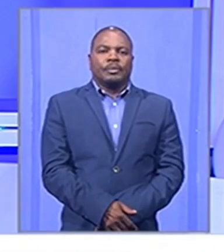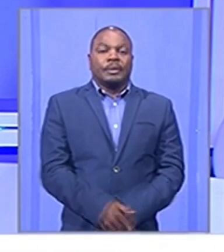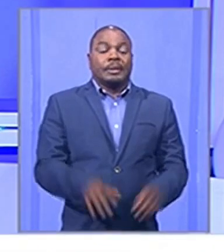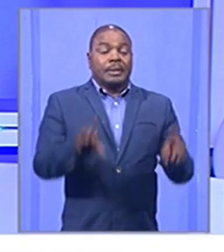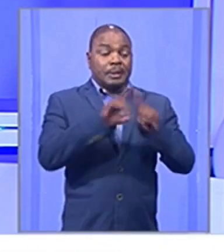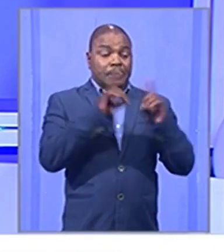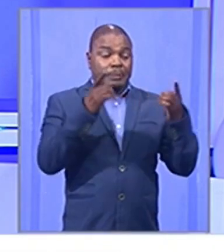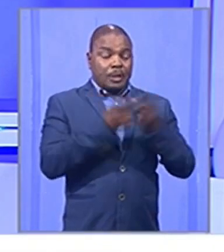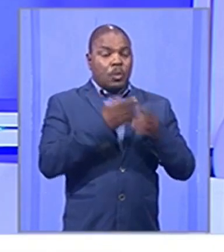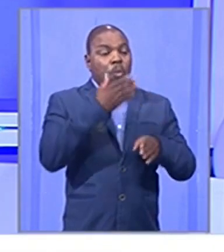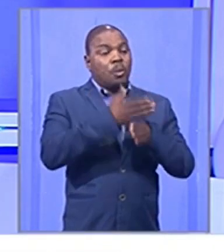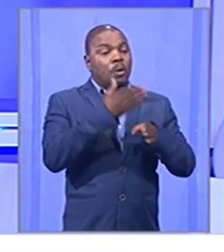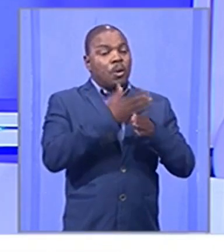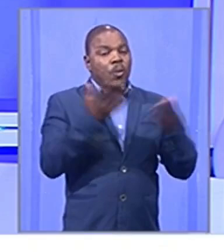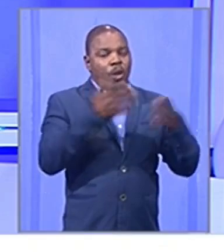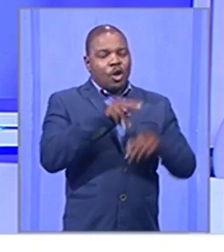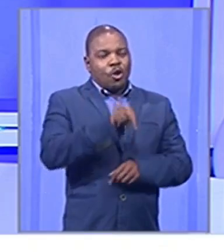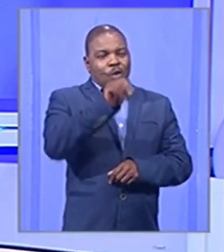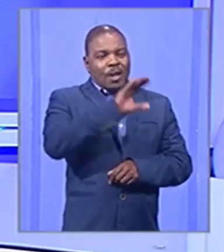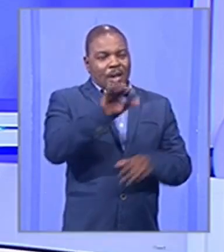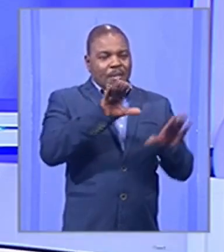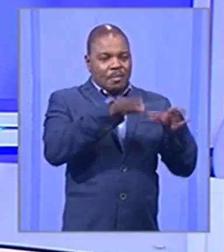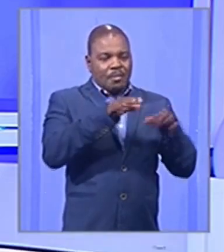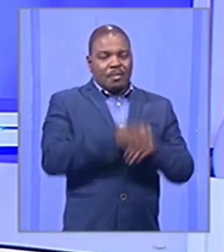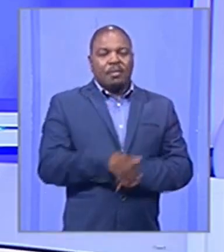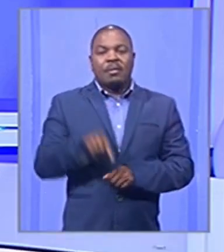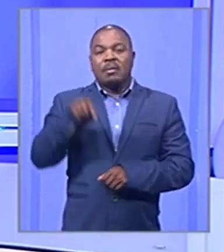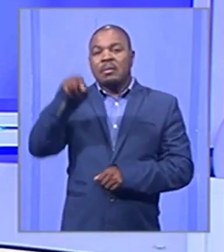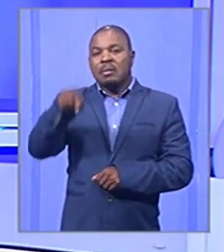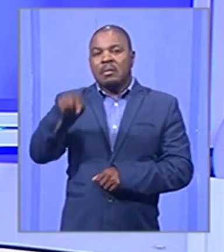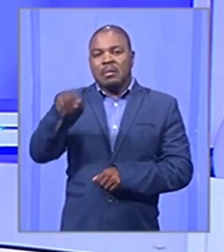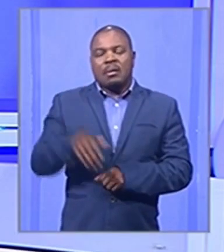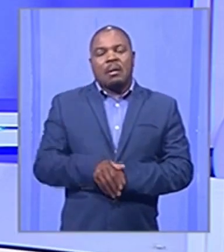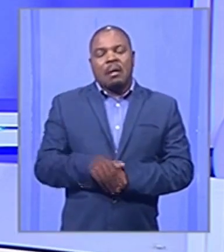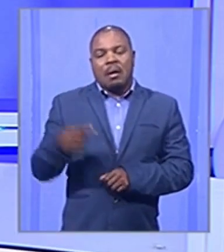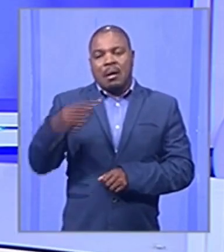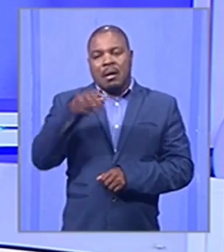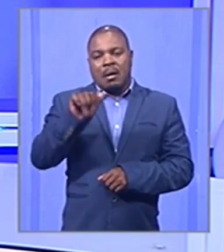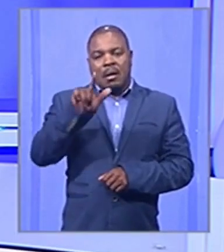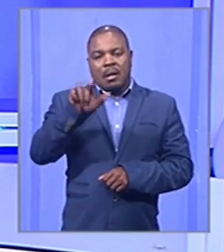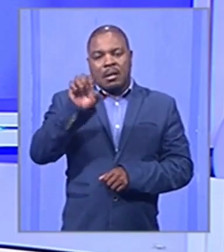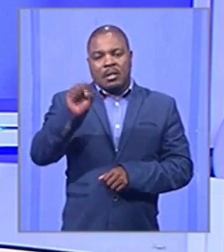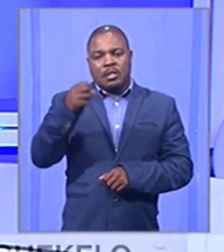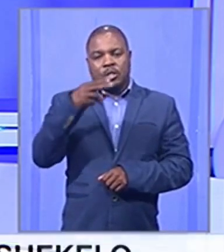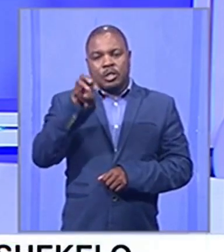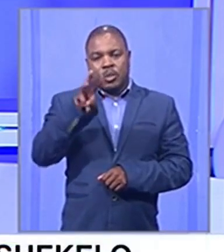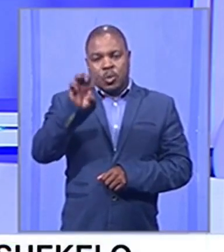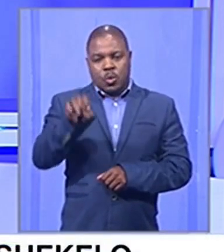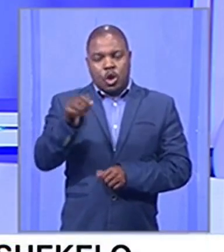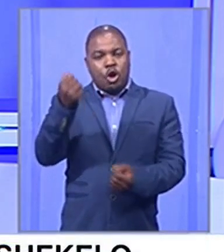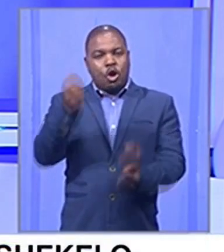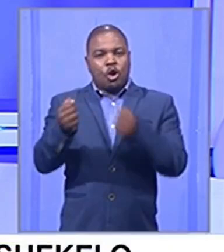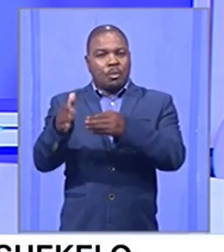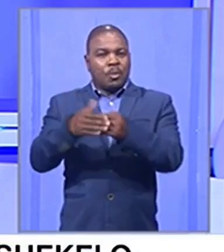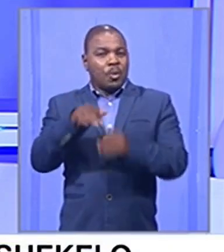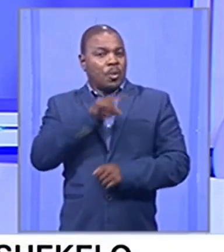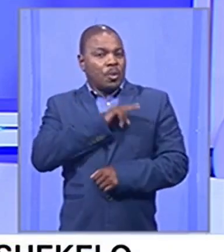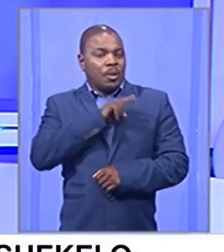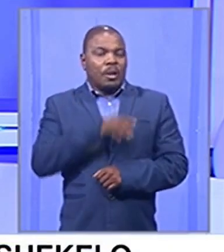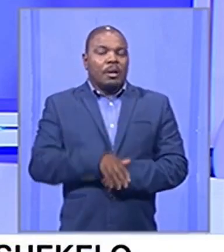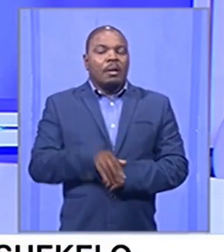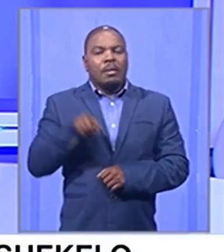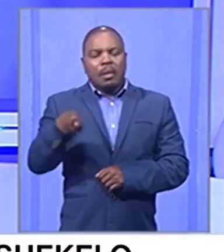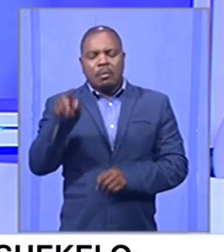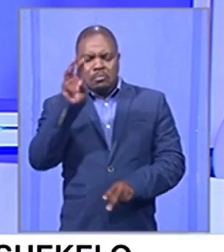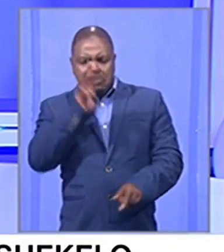Lefapha la badiri kwa Northern Cape le tswetse kgotlatshekelo ya magistrata wa Galeshewe go begwa fa ba sekaseki ba merero ya